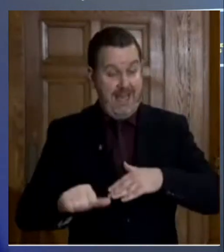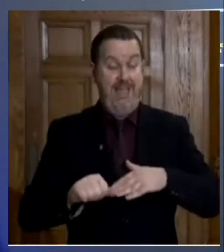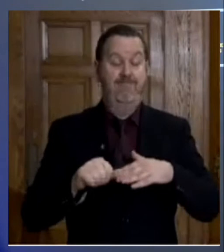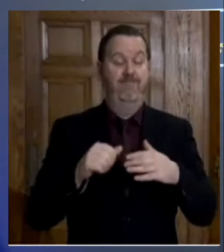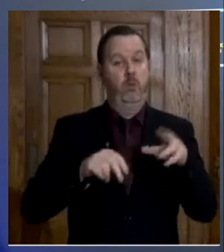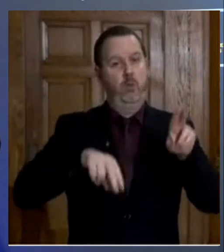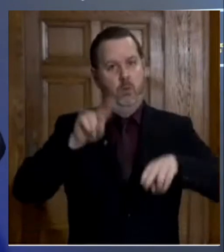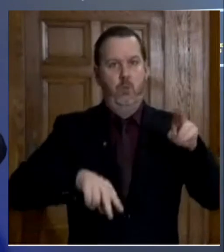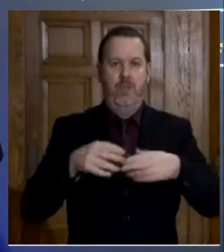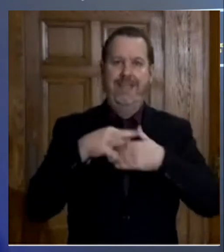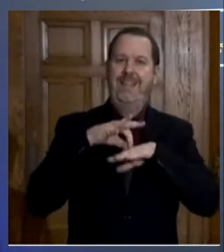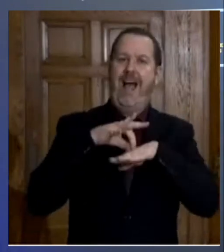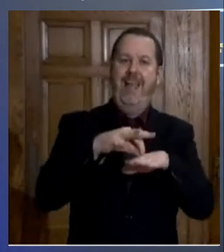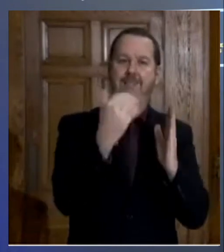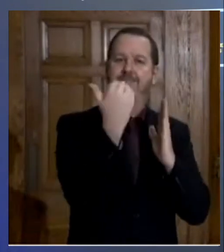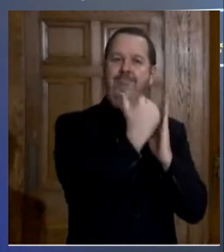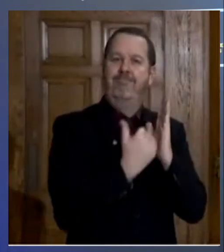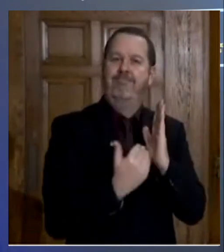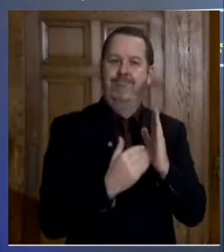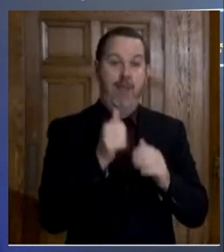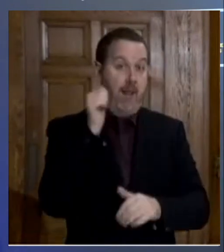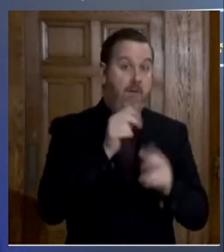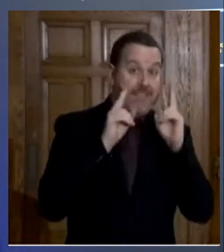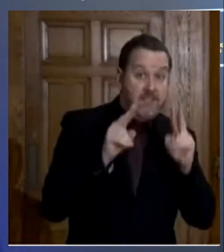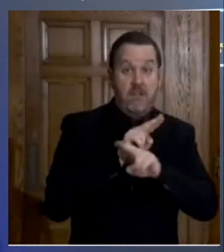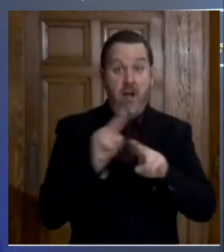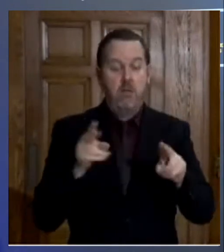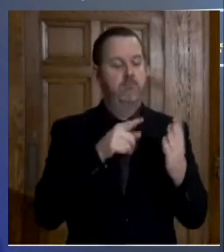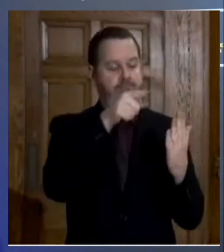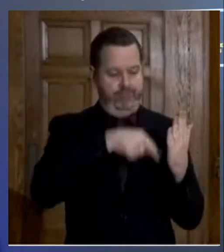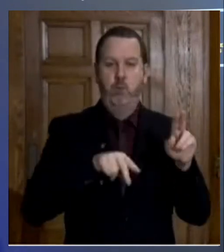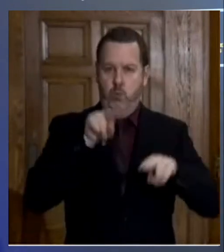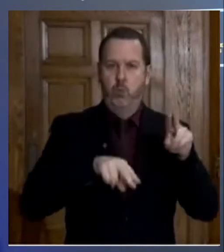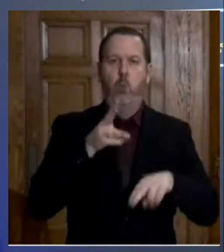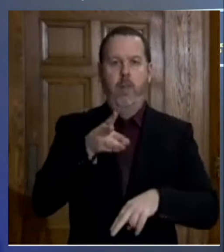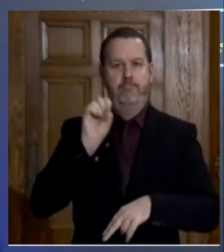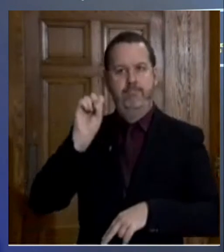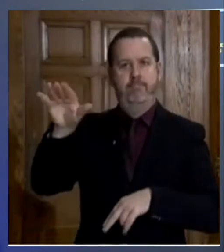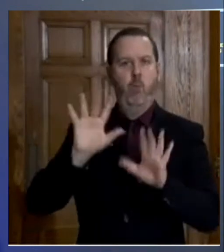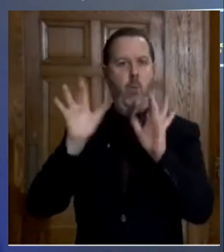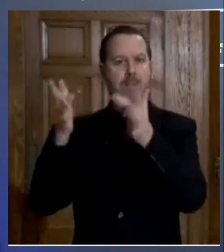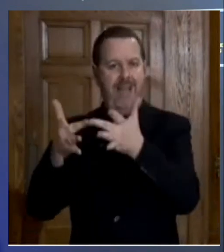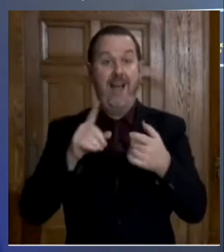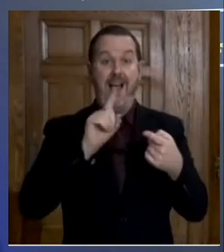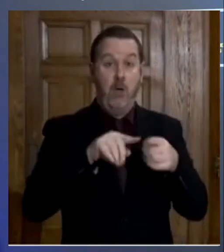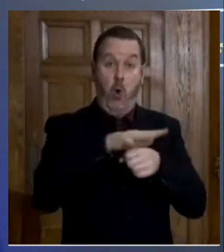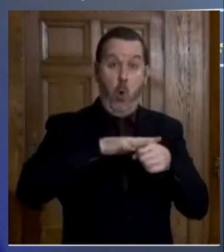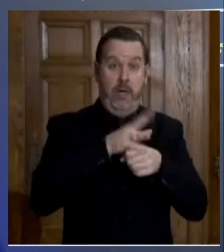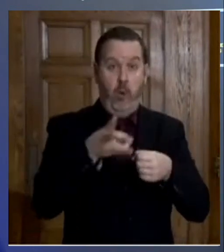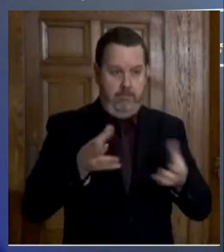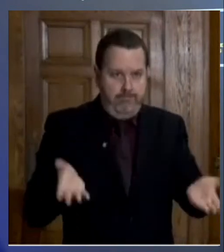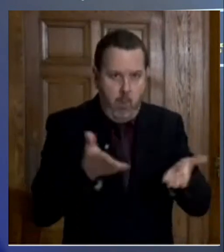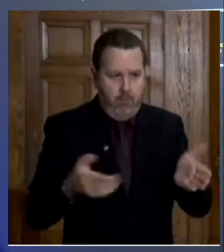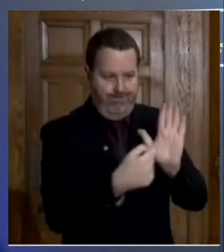guidance, which will be placed on the departmental website and which the trusts will be highlighting locally. Whilst there